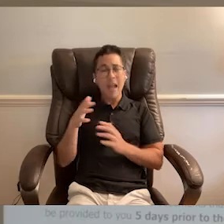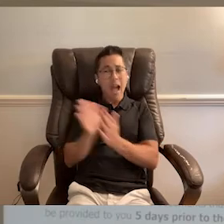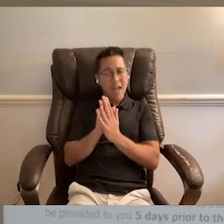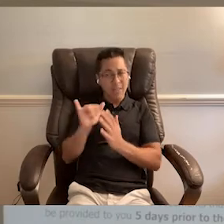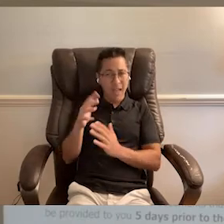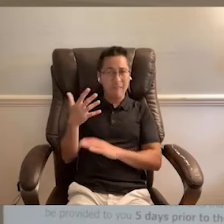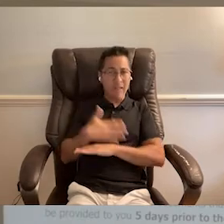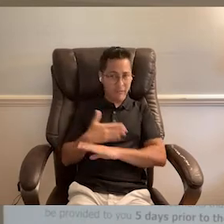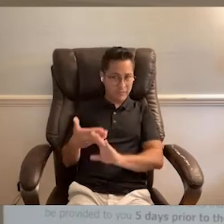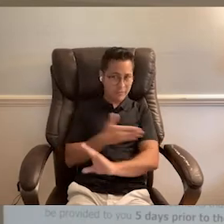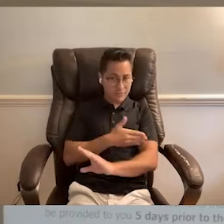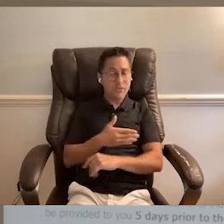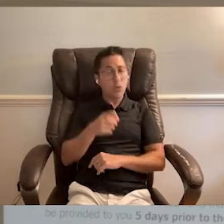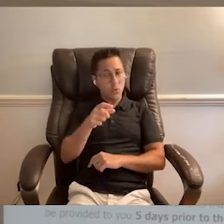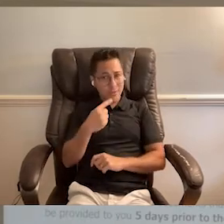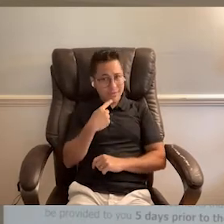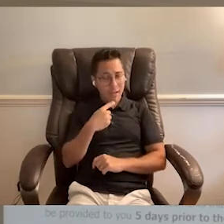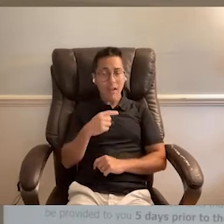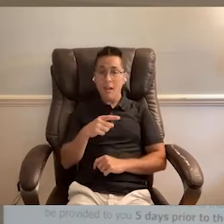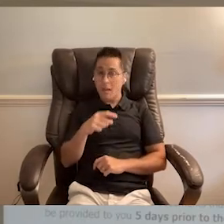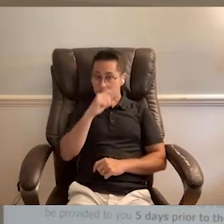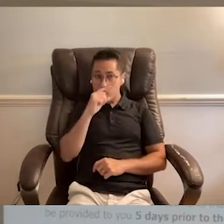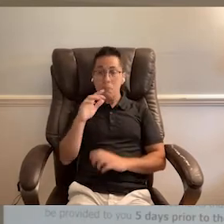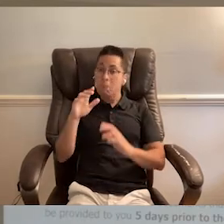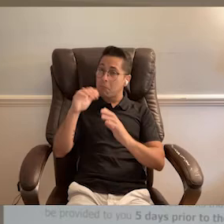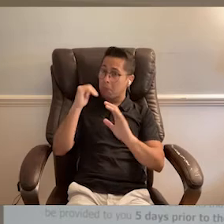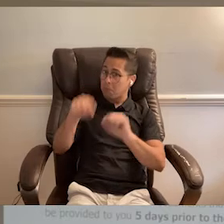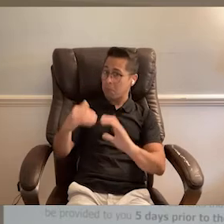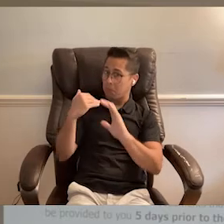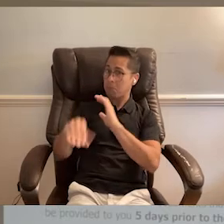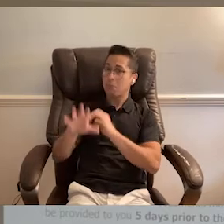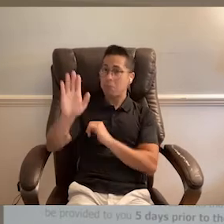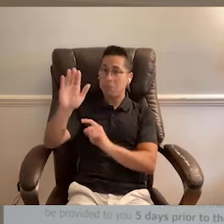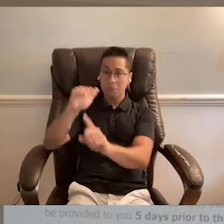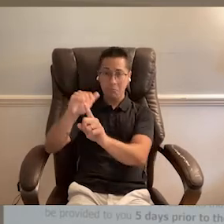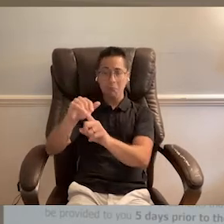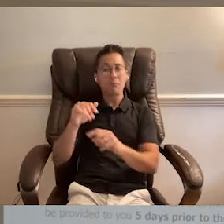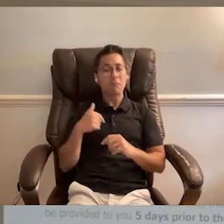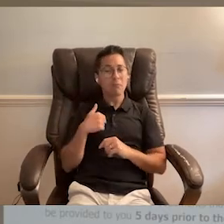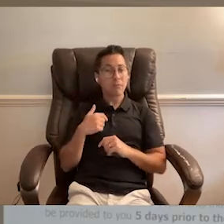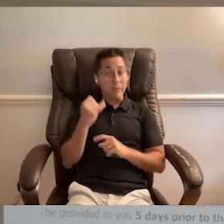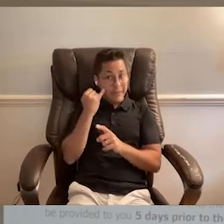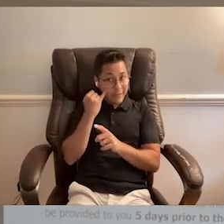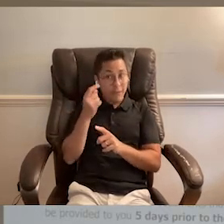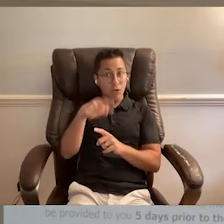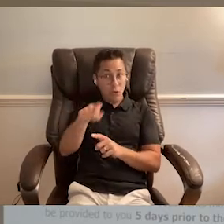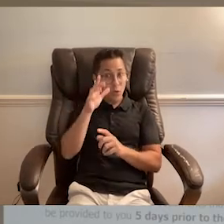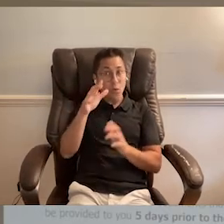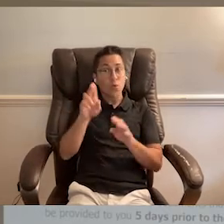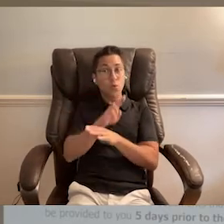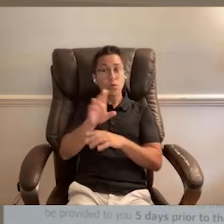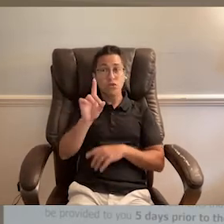can send an email and say, I would like to, if you're going to use a draft, I would like to have it at